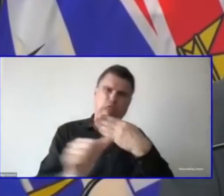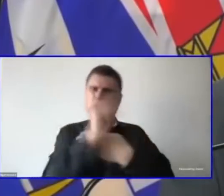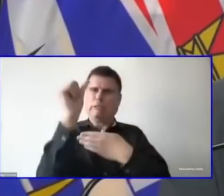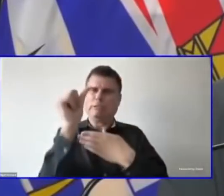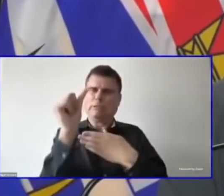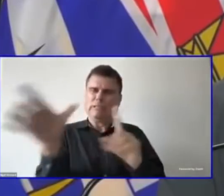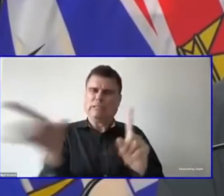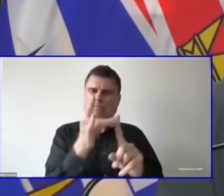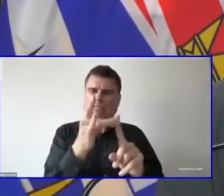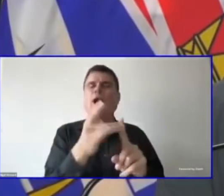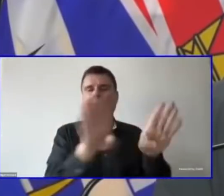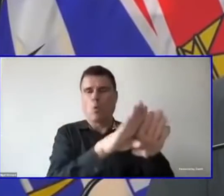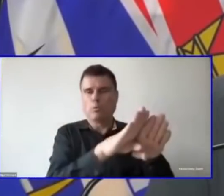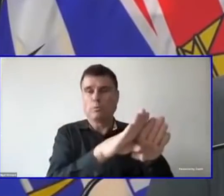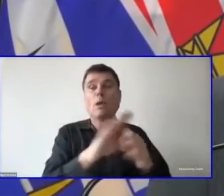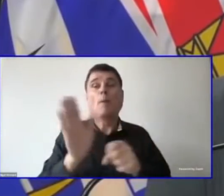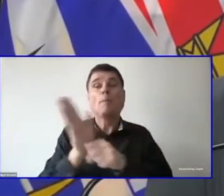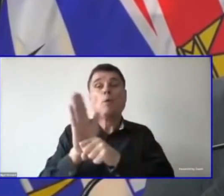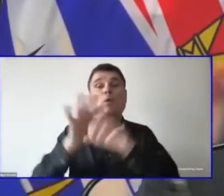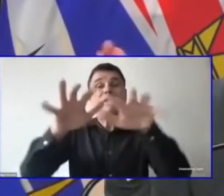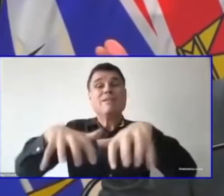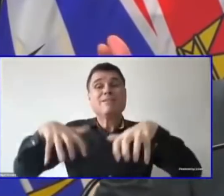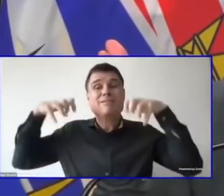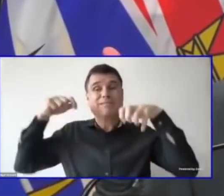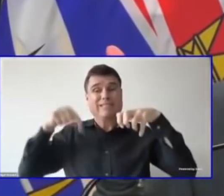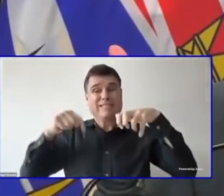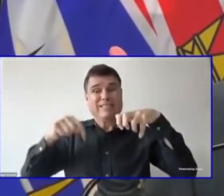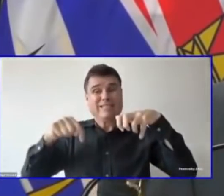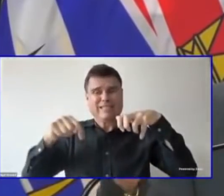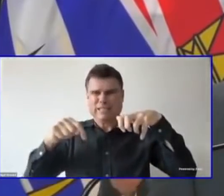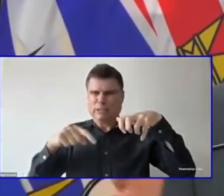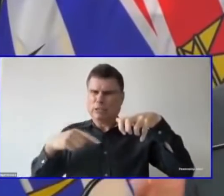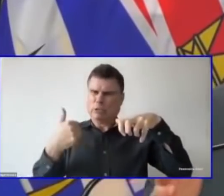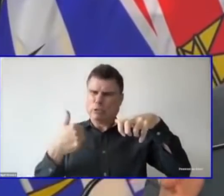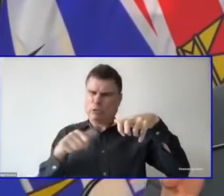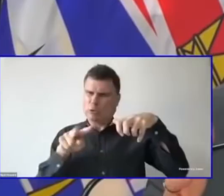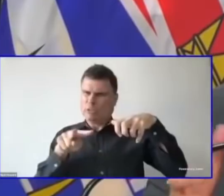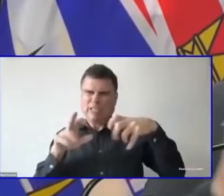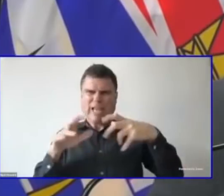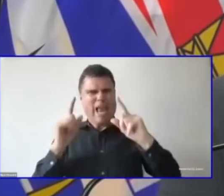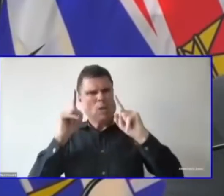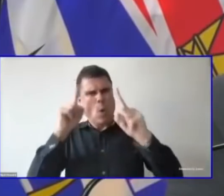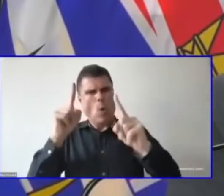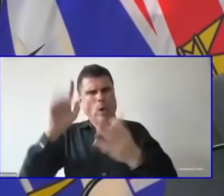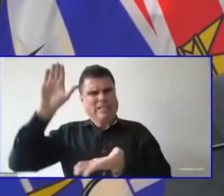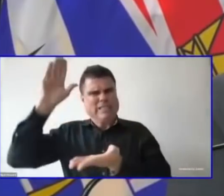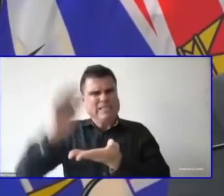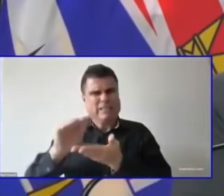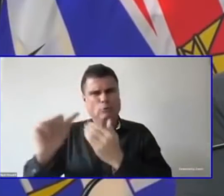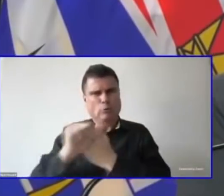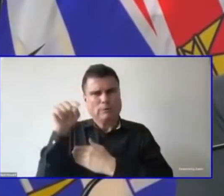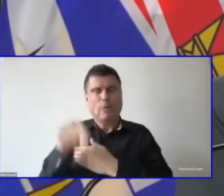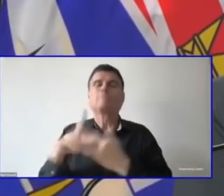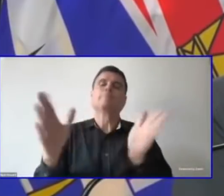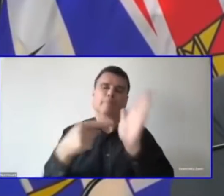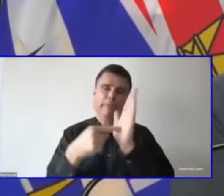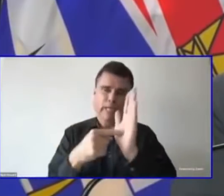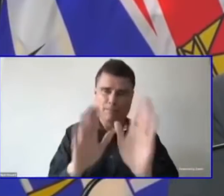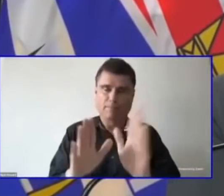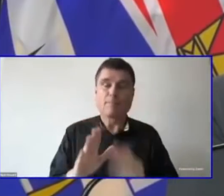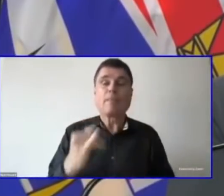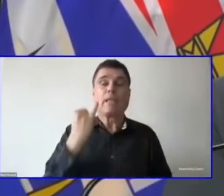were at a higher risk, and we have now tried to address those. So we know that seated events, when